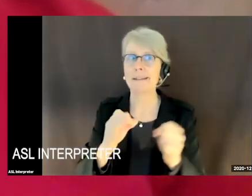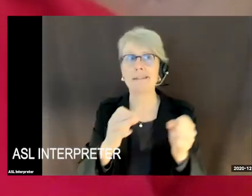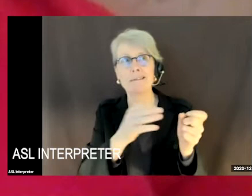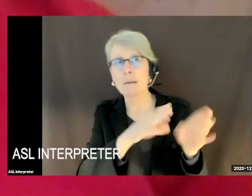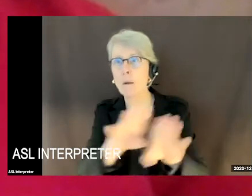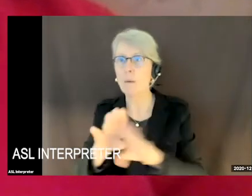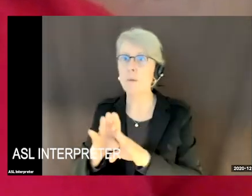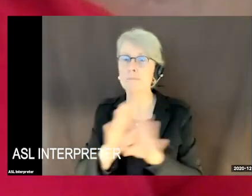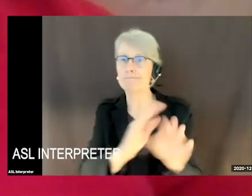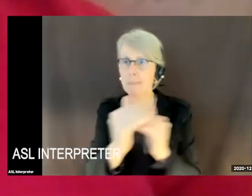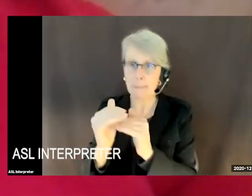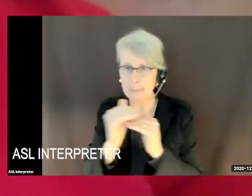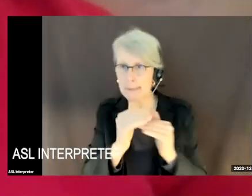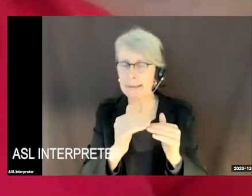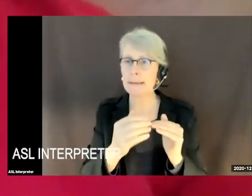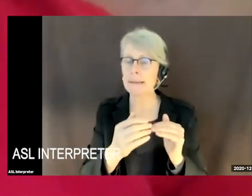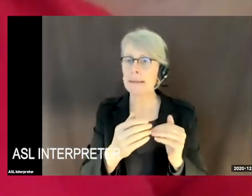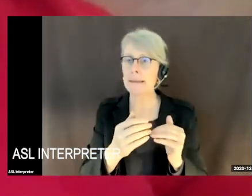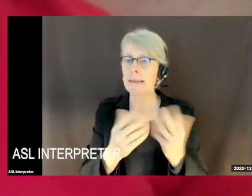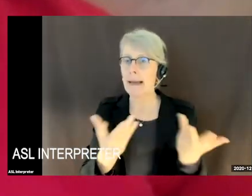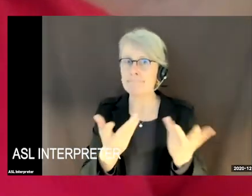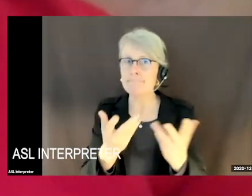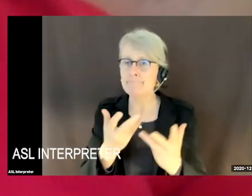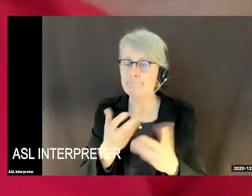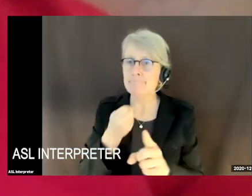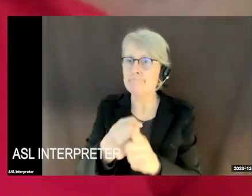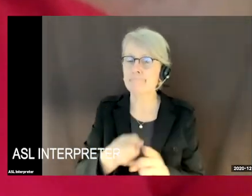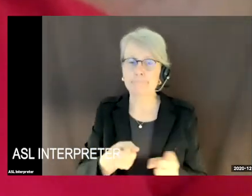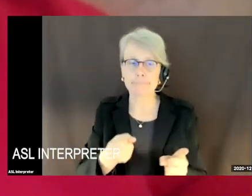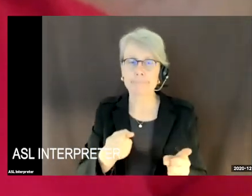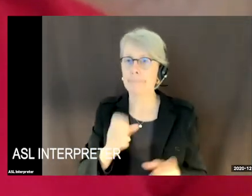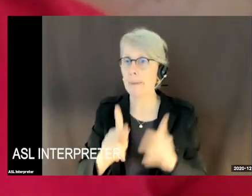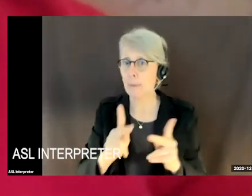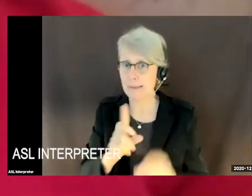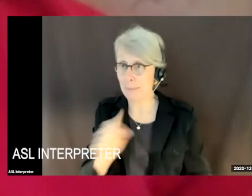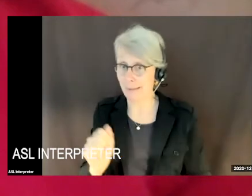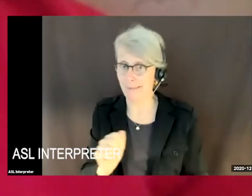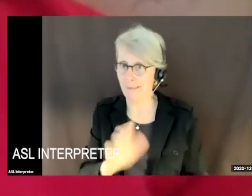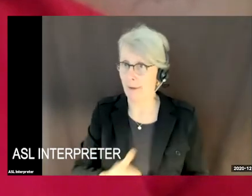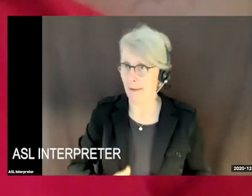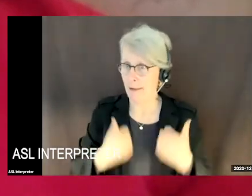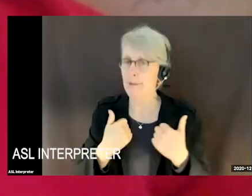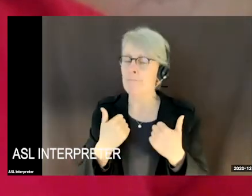about the value of lives of people with disabilities. And